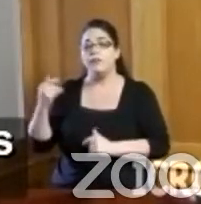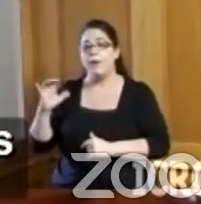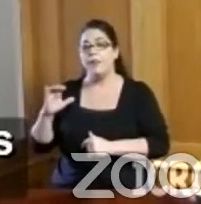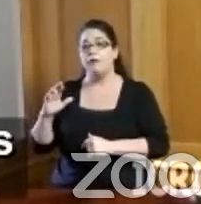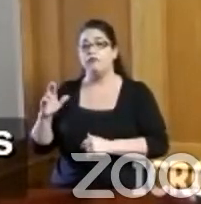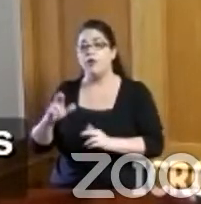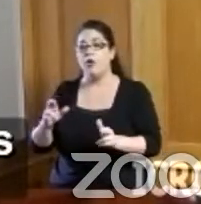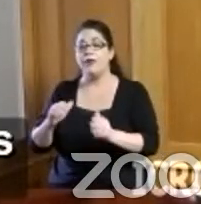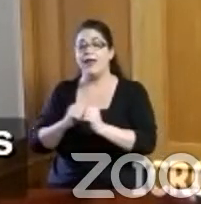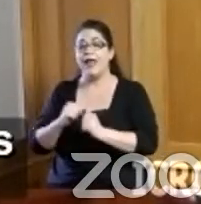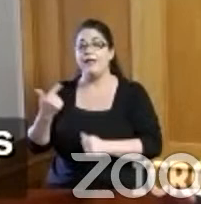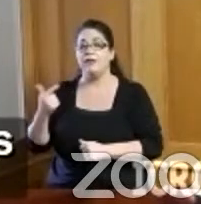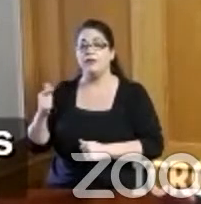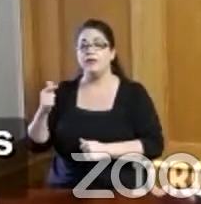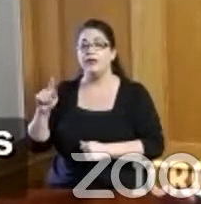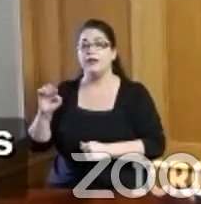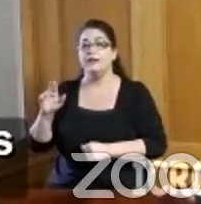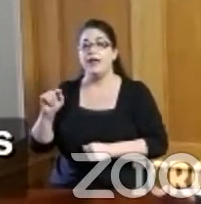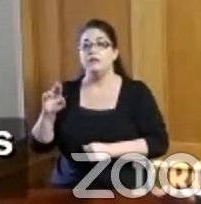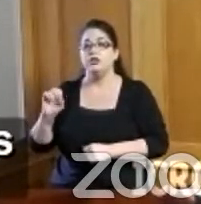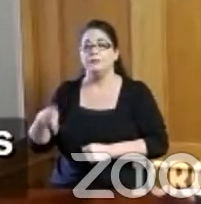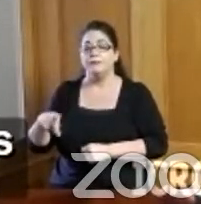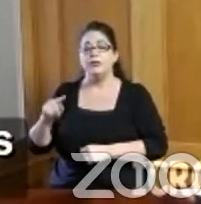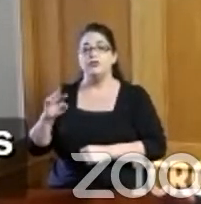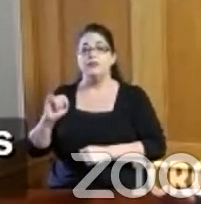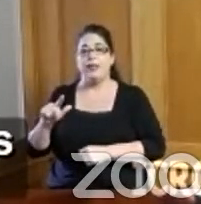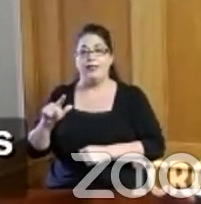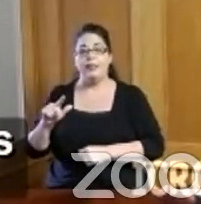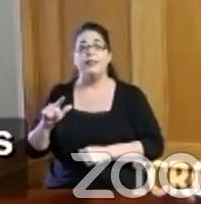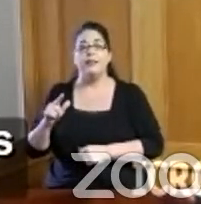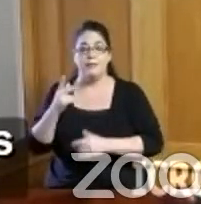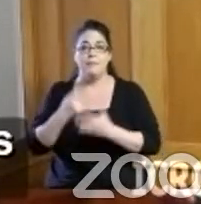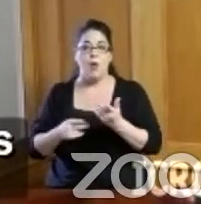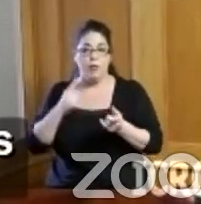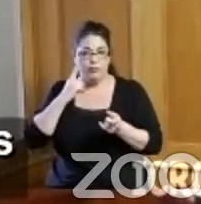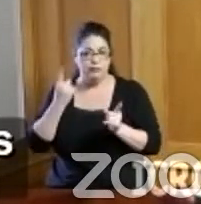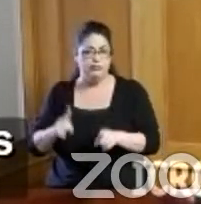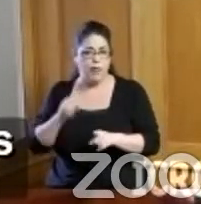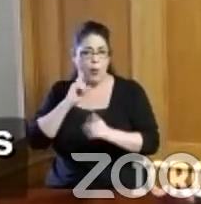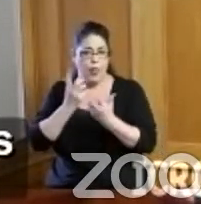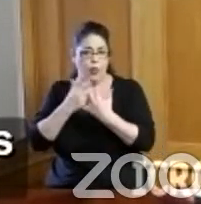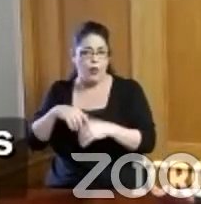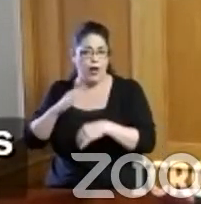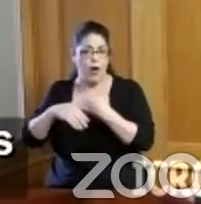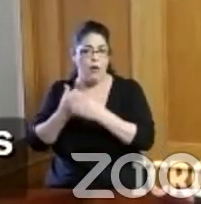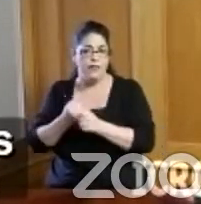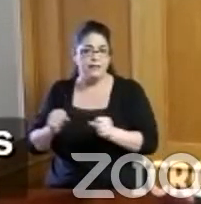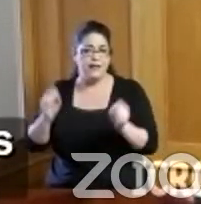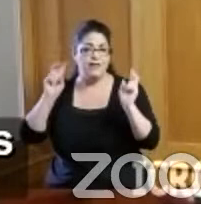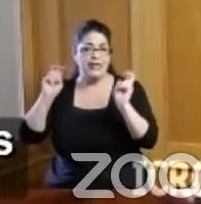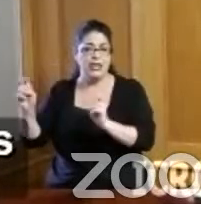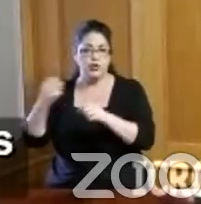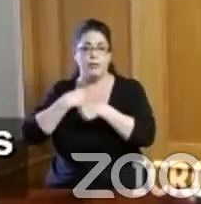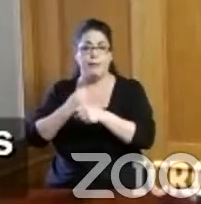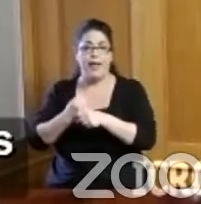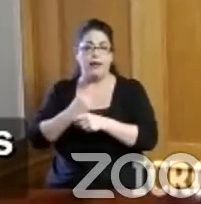Township trail that is existing in there. In between the two of them, I'm confident that they'll work out all the safety issues to make that a safe